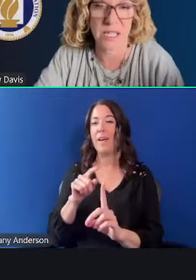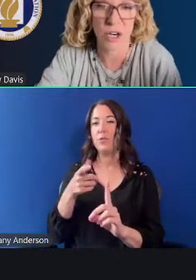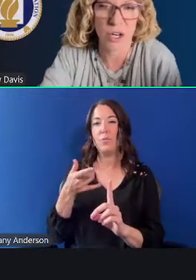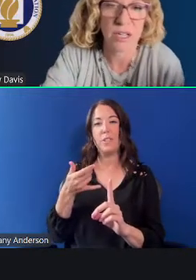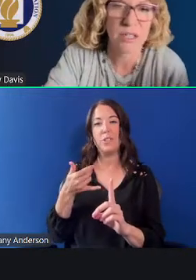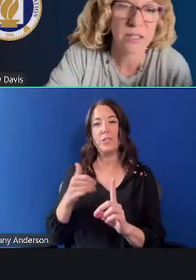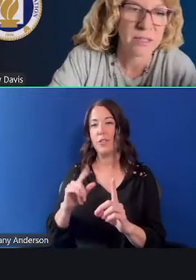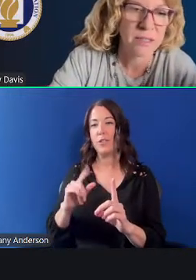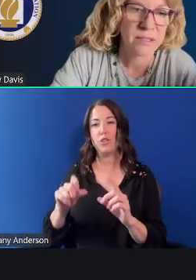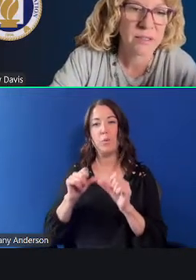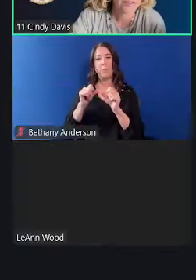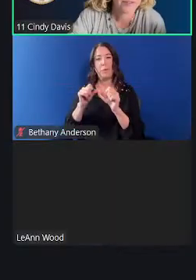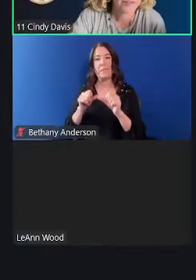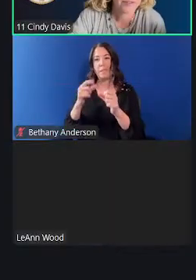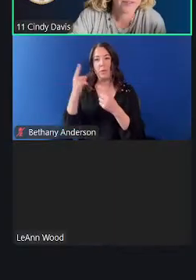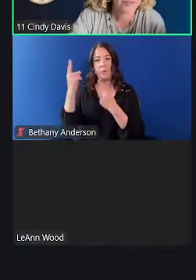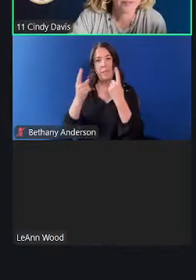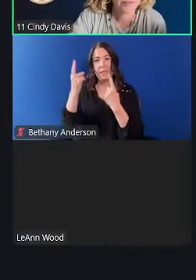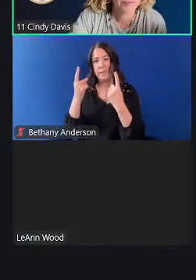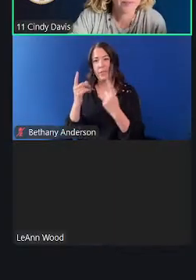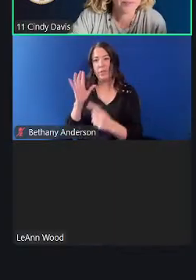continuously considered.